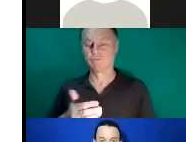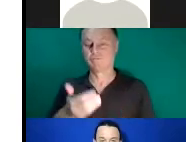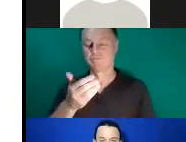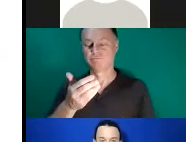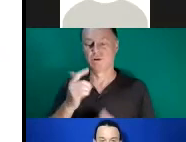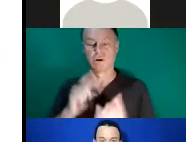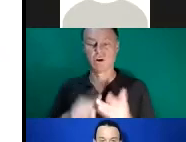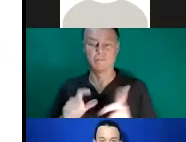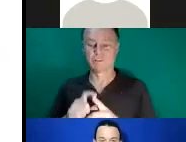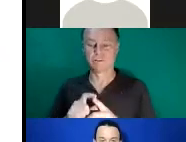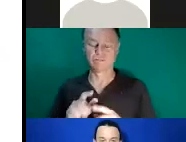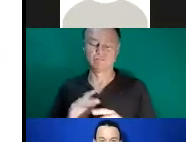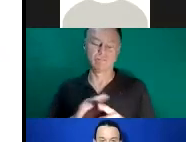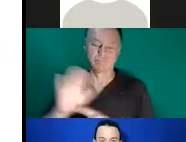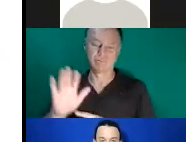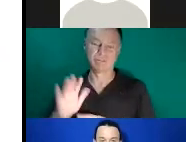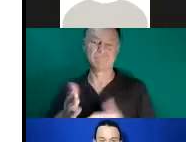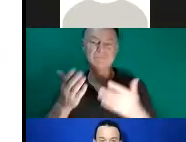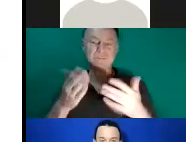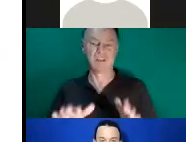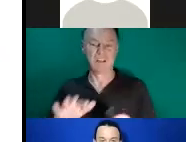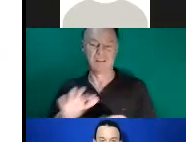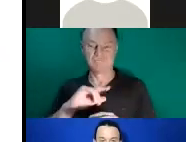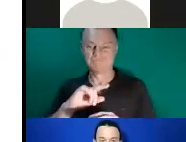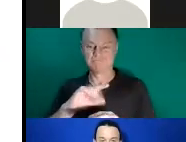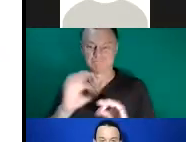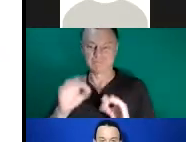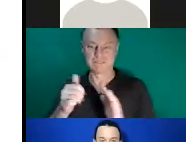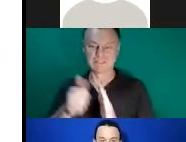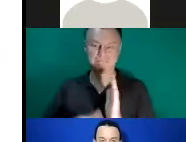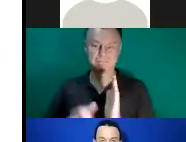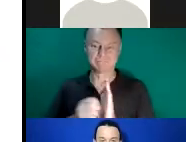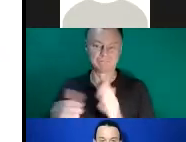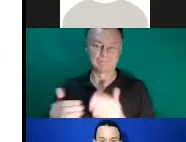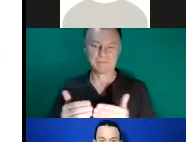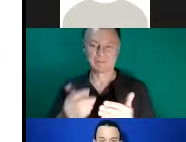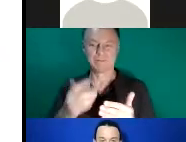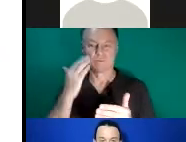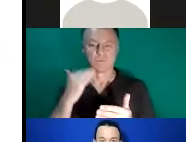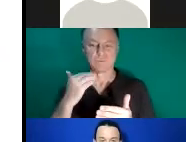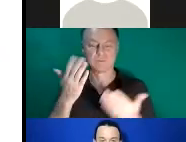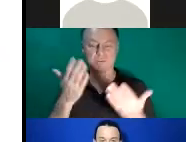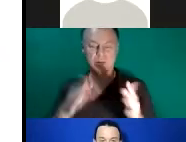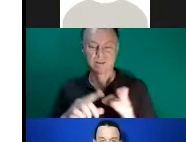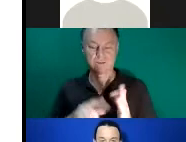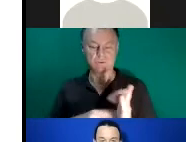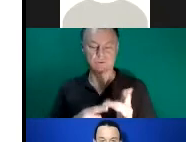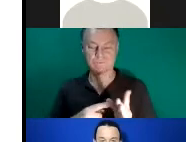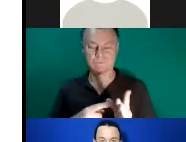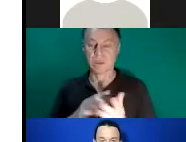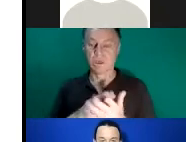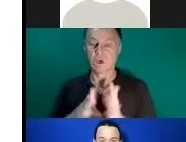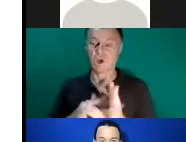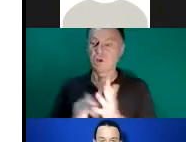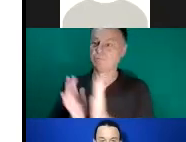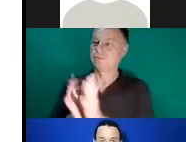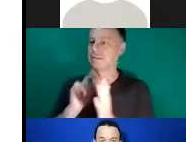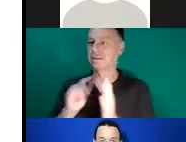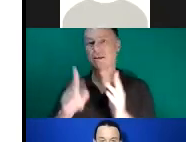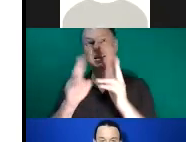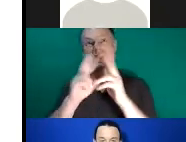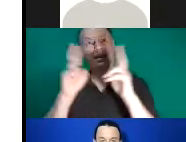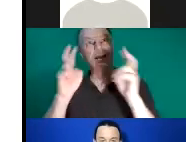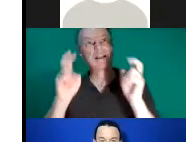death. As with many accounts from families of the victims, Holmes would convince guests of his castle and